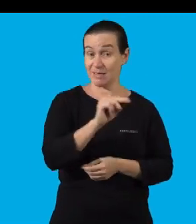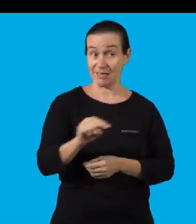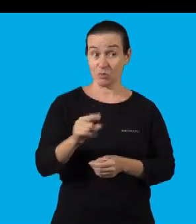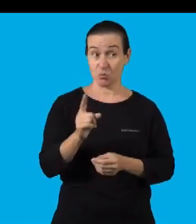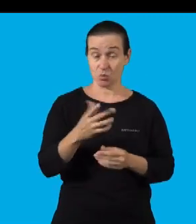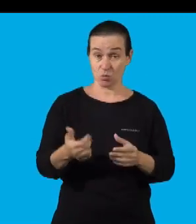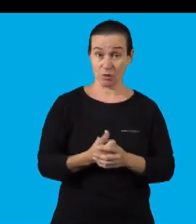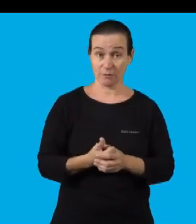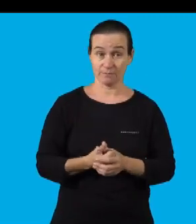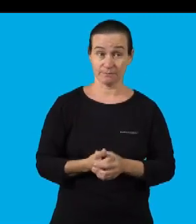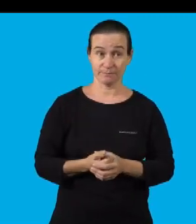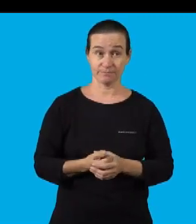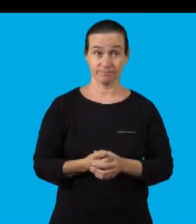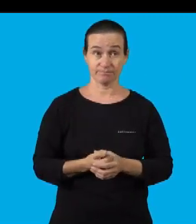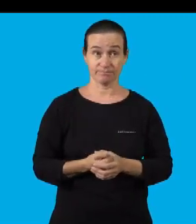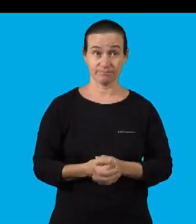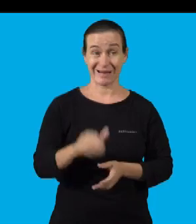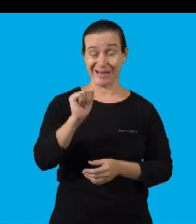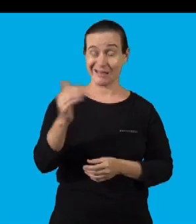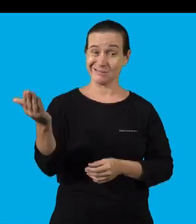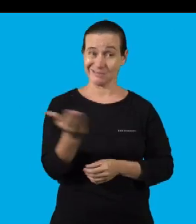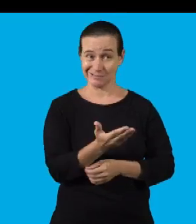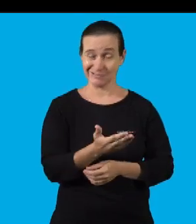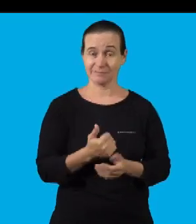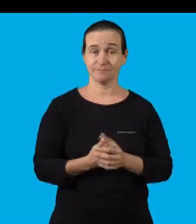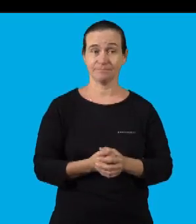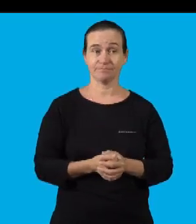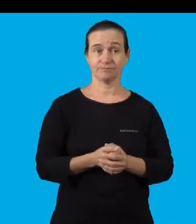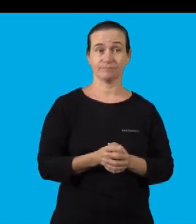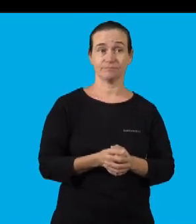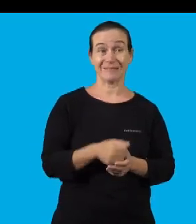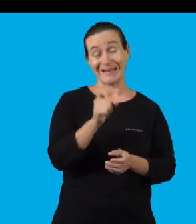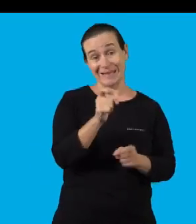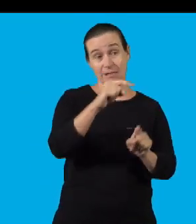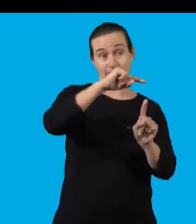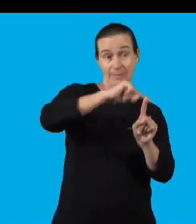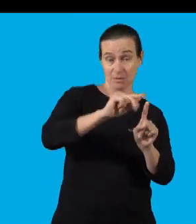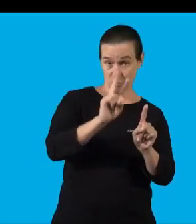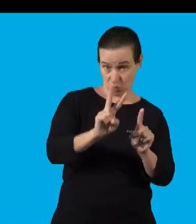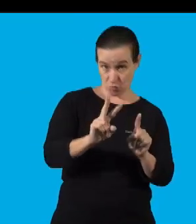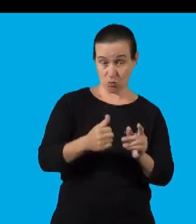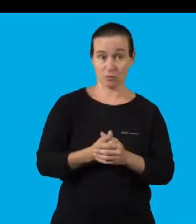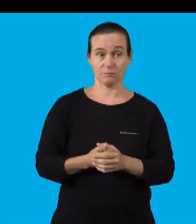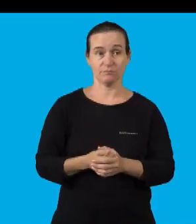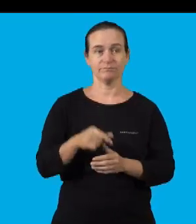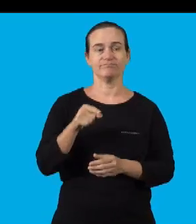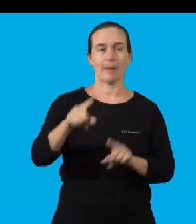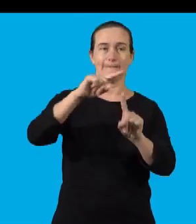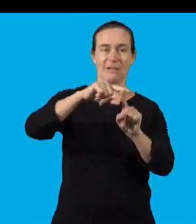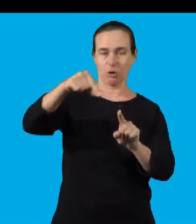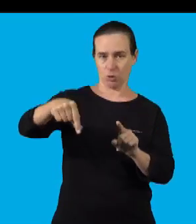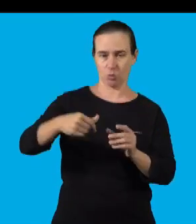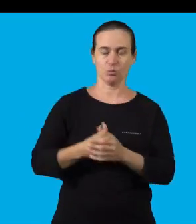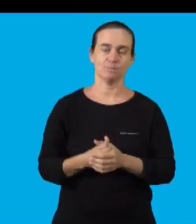is equals to, and we have a over, and that is x plus 2